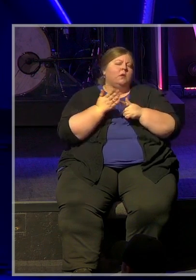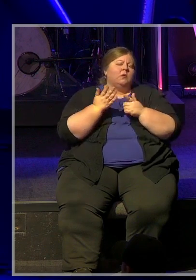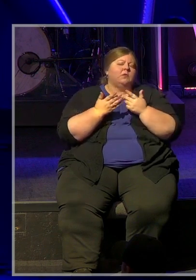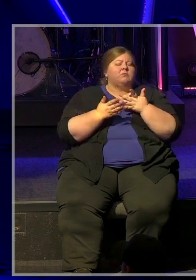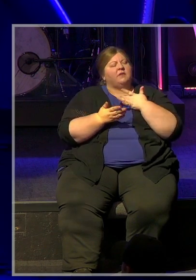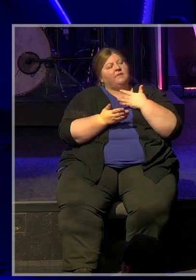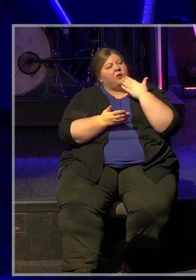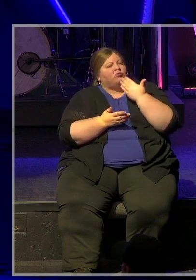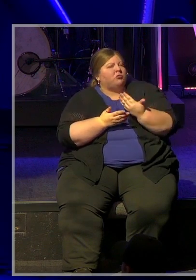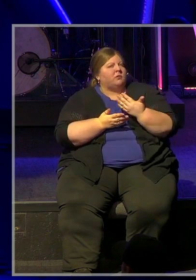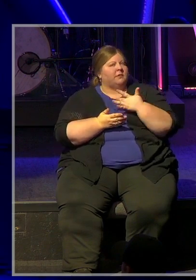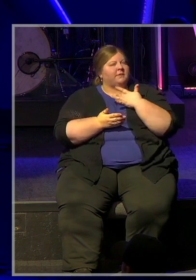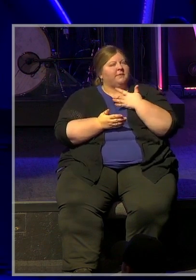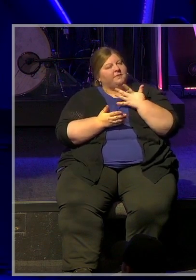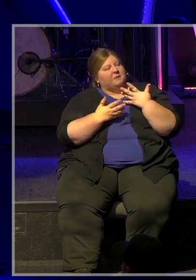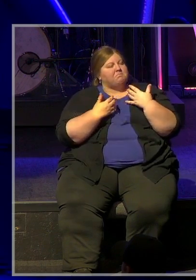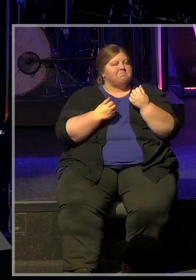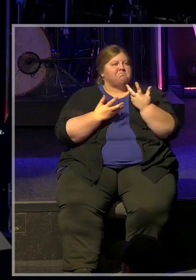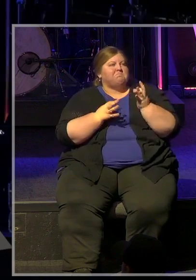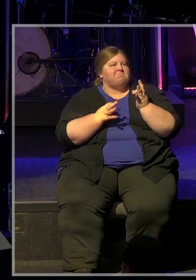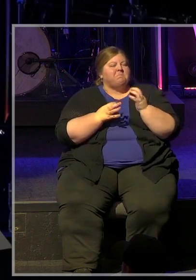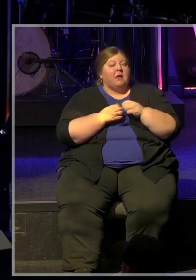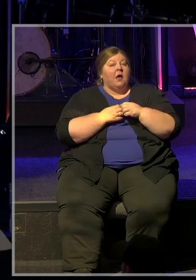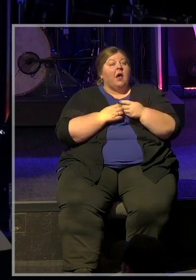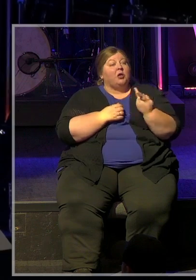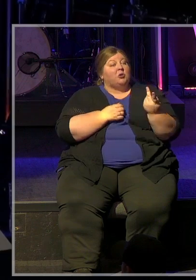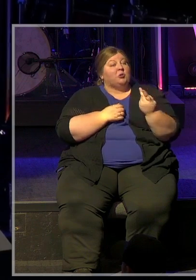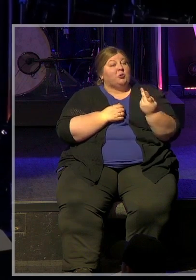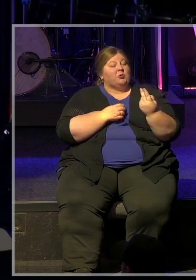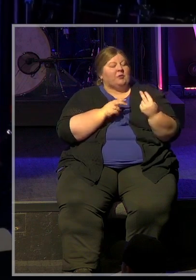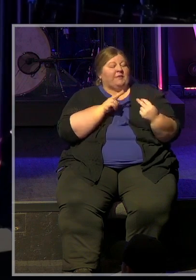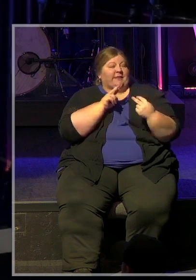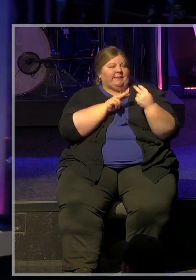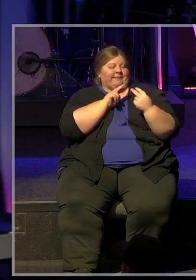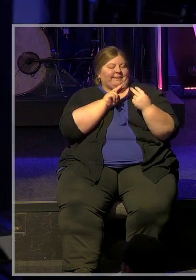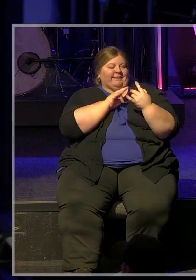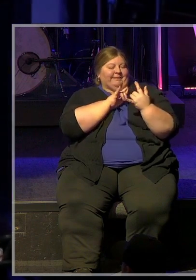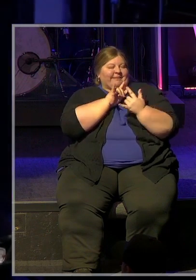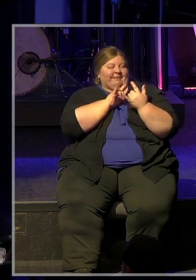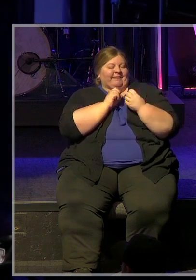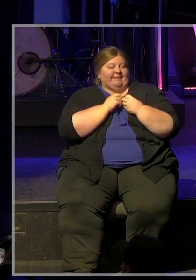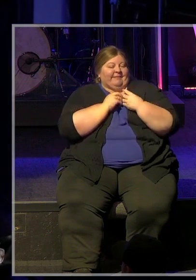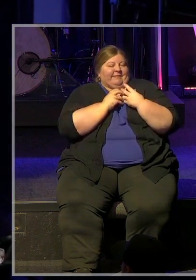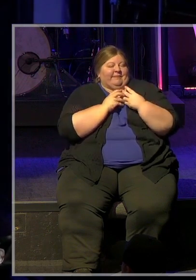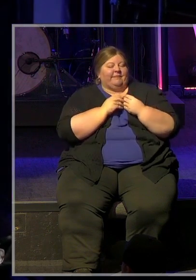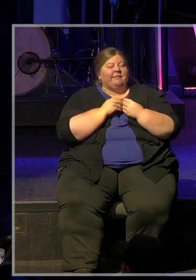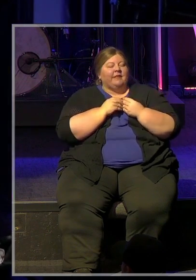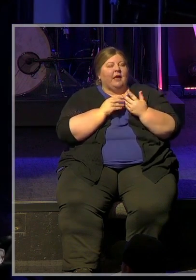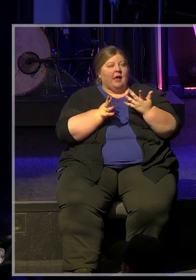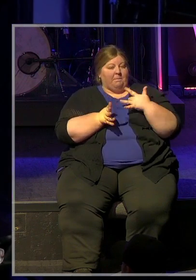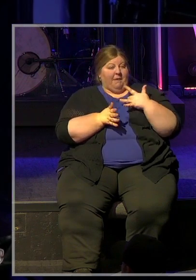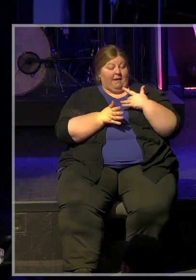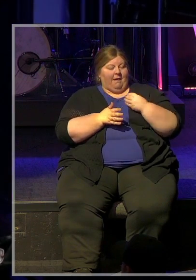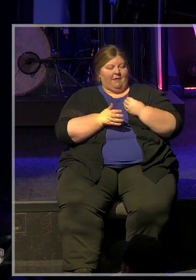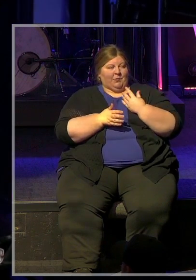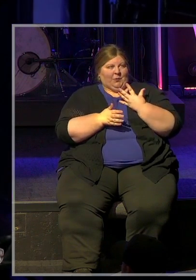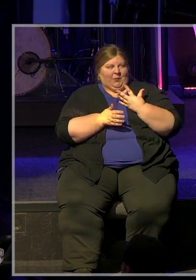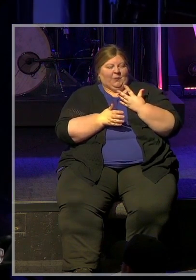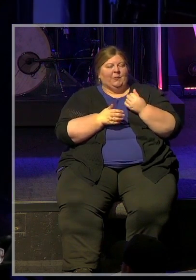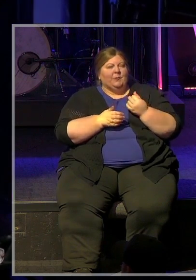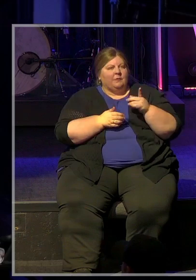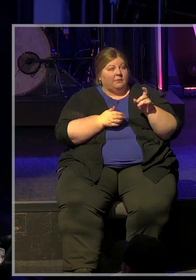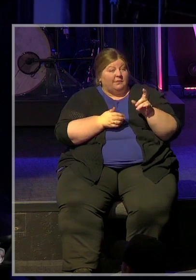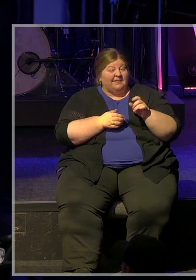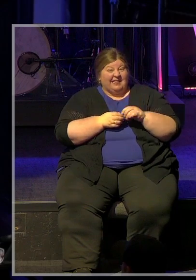good, or what makes me feel whole? Do we have chemistry? What void does this person fill in my heart or in my life? Most of us, as we